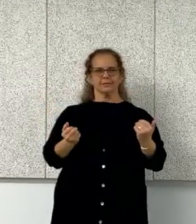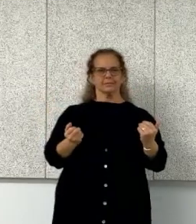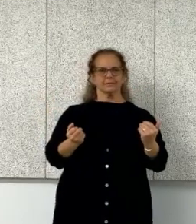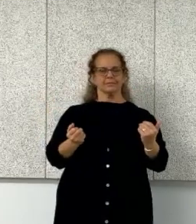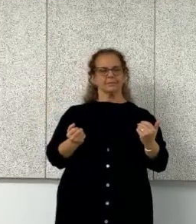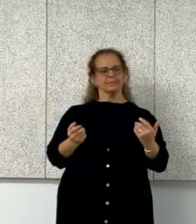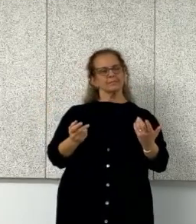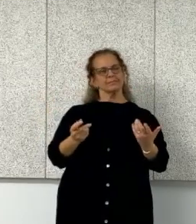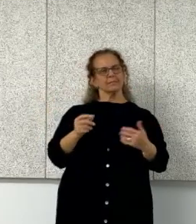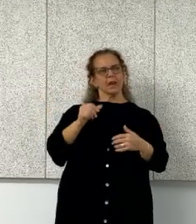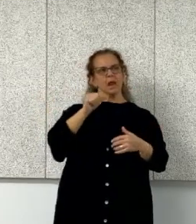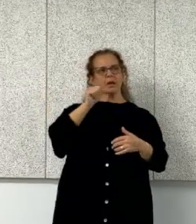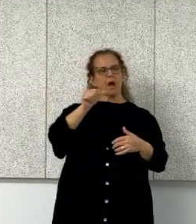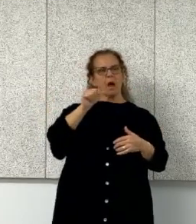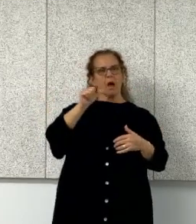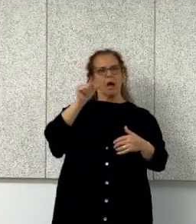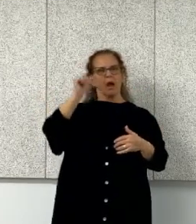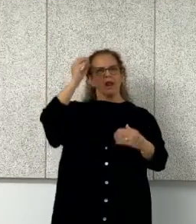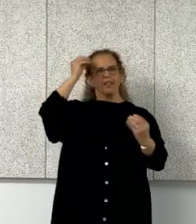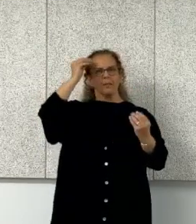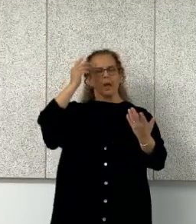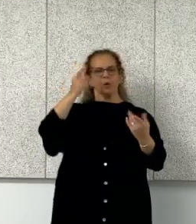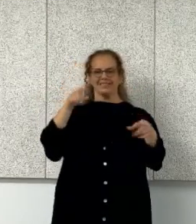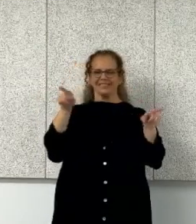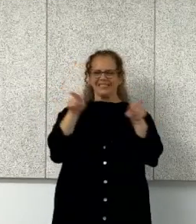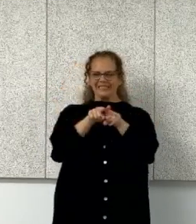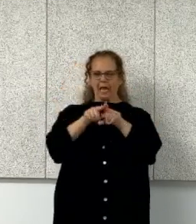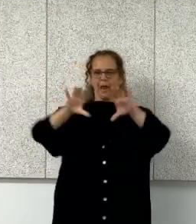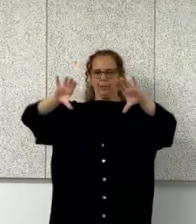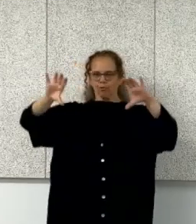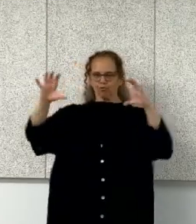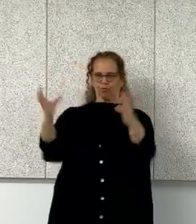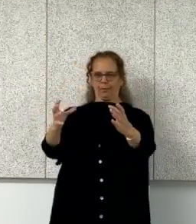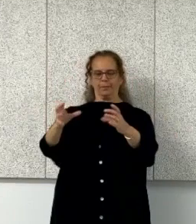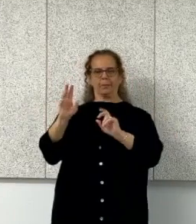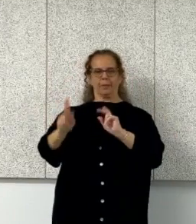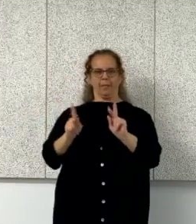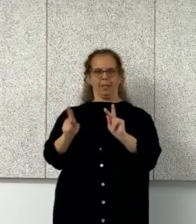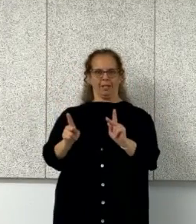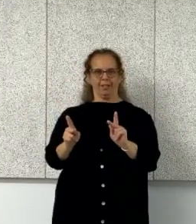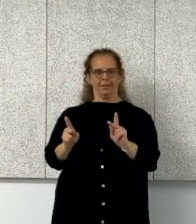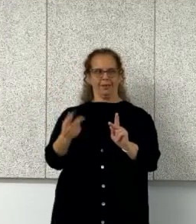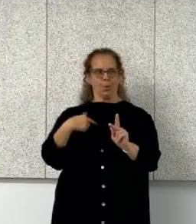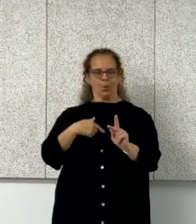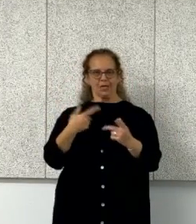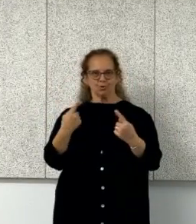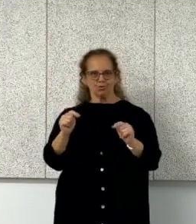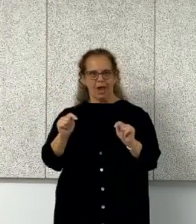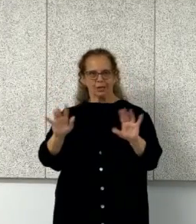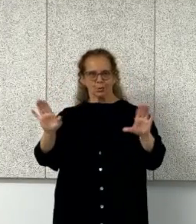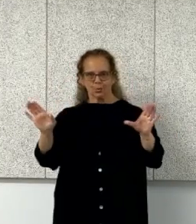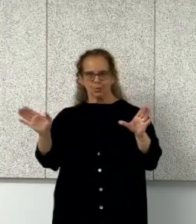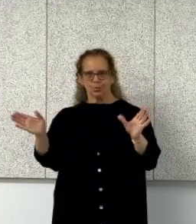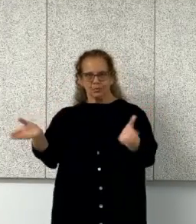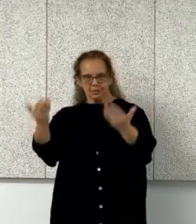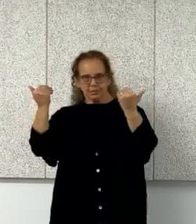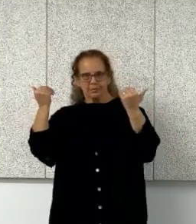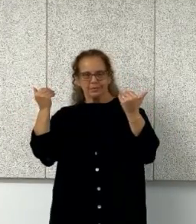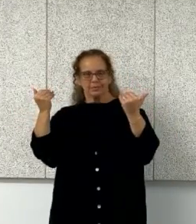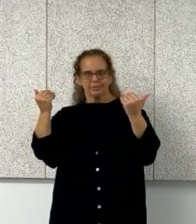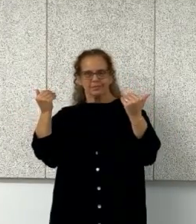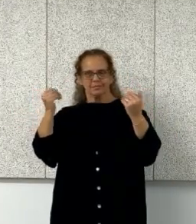not focusing on the idea that it's the same group of people that we're trying to, you know. So I wish that there was